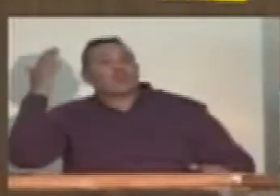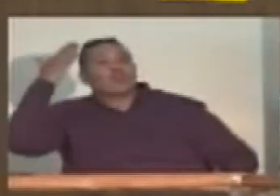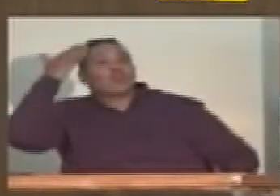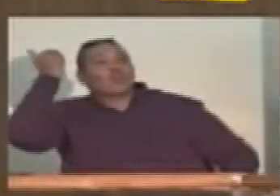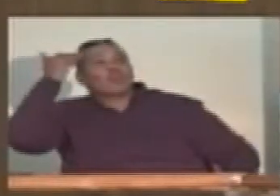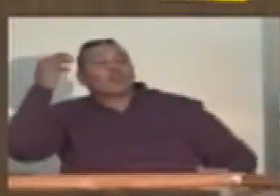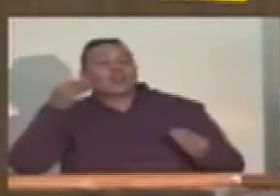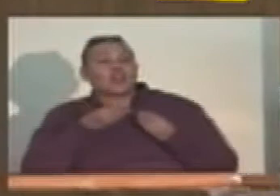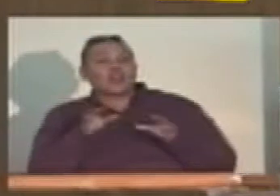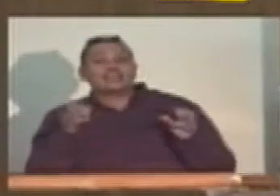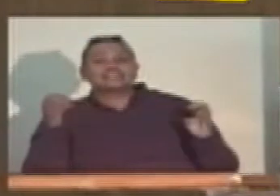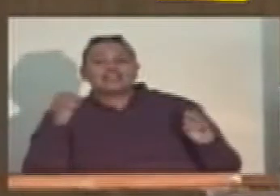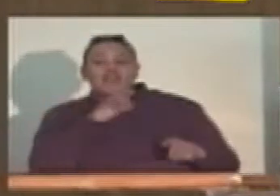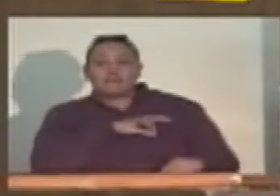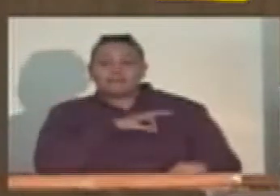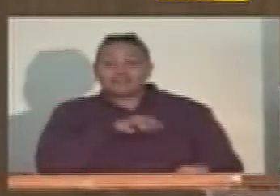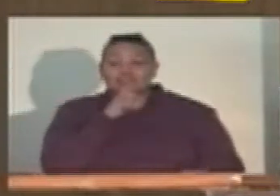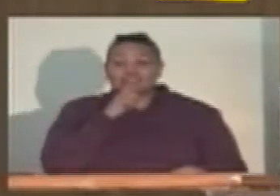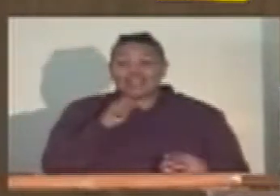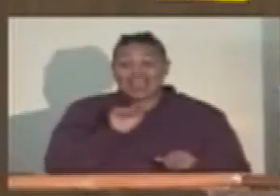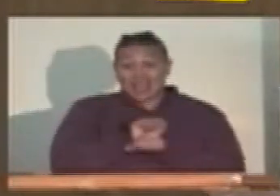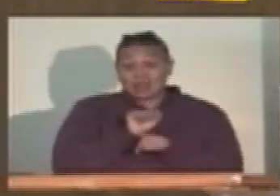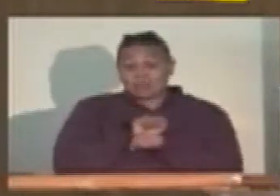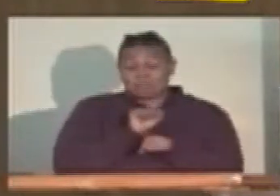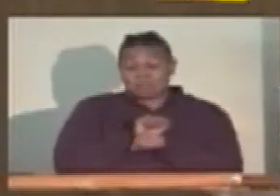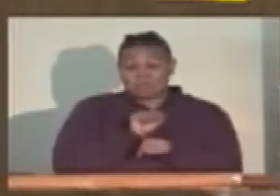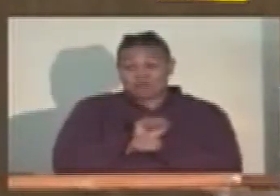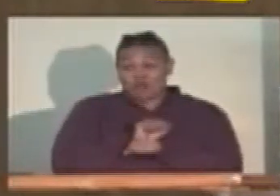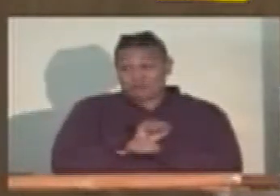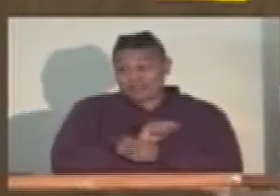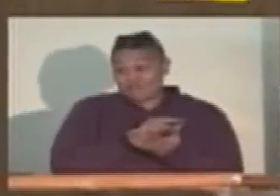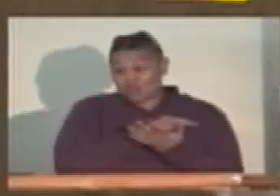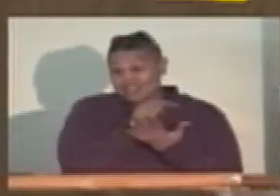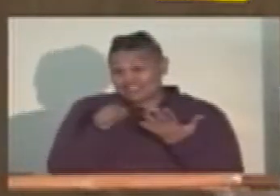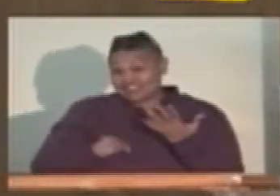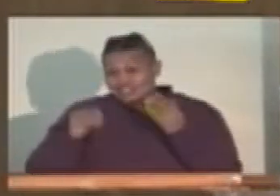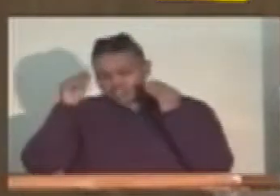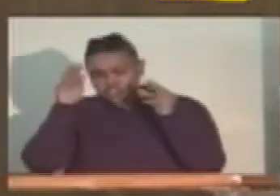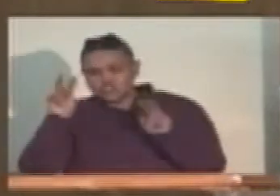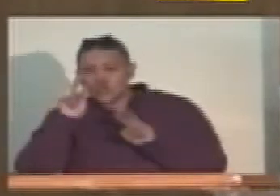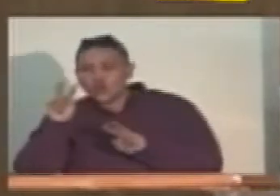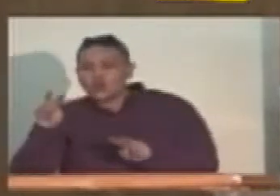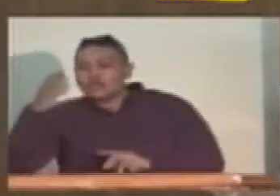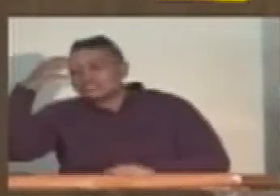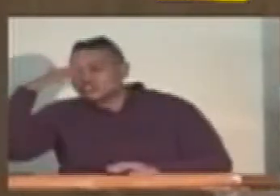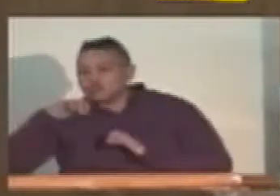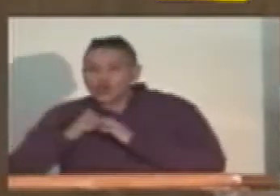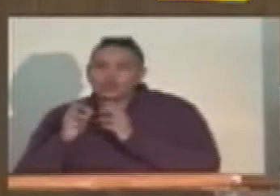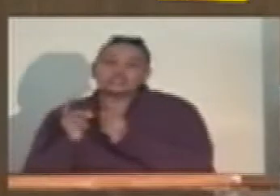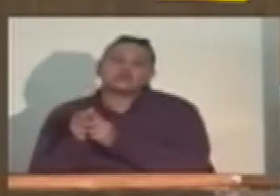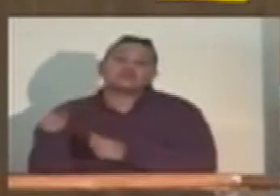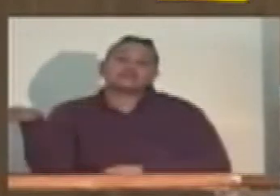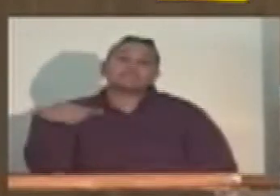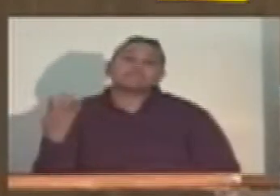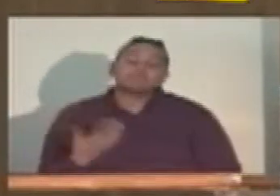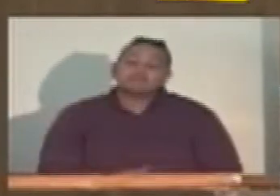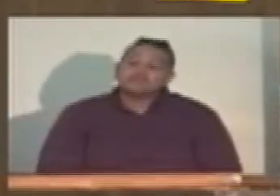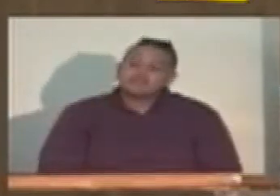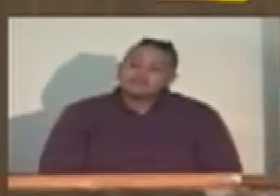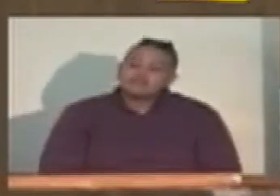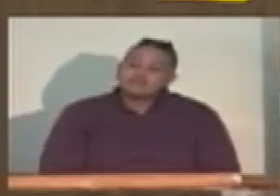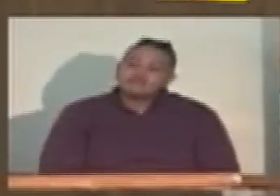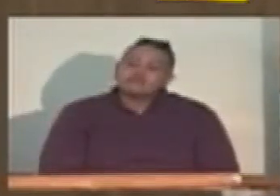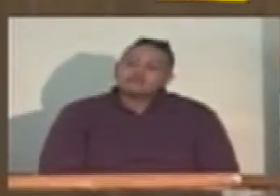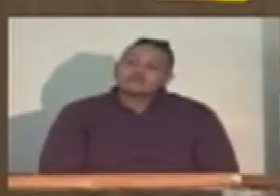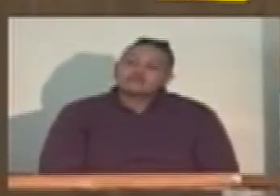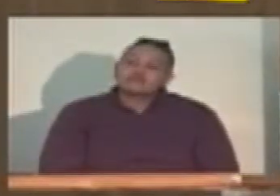therefore requesting that the employment conditions of these teachers be looked at seriously. Mr. Speaker,